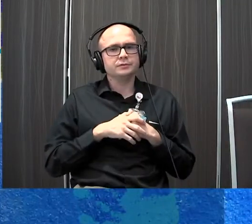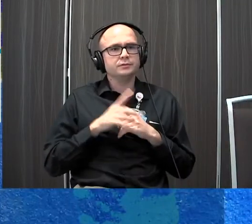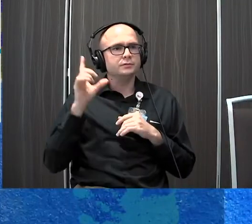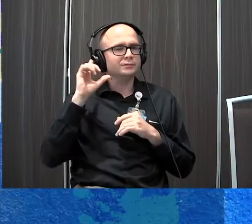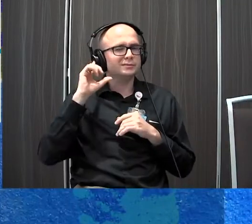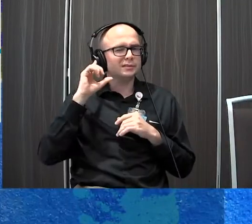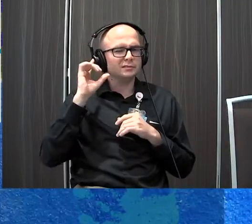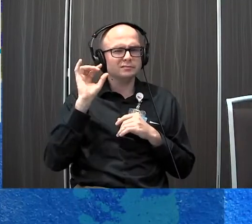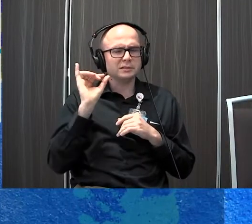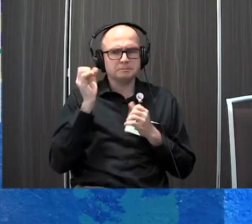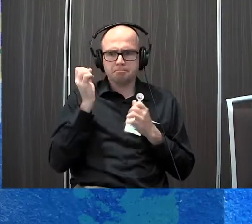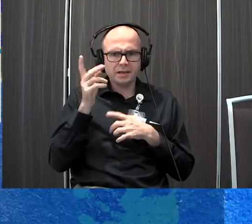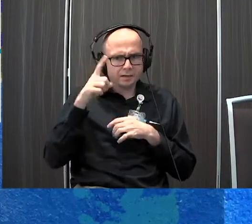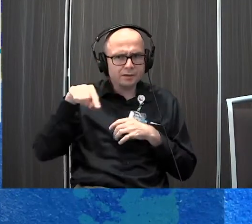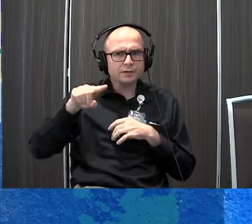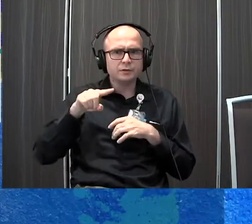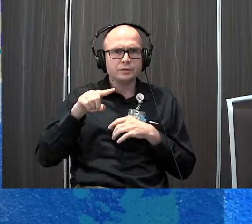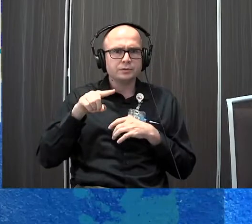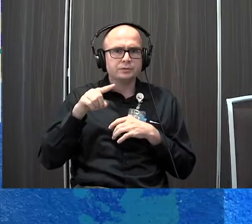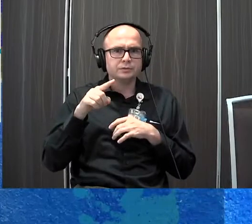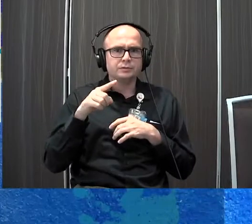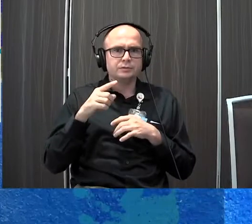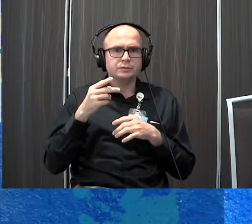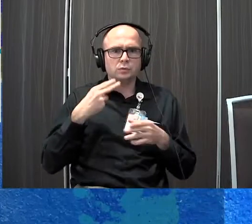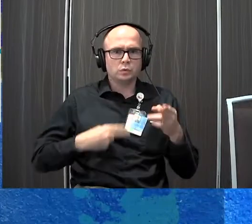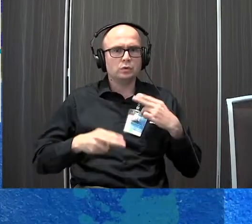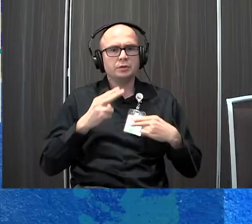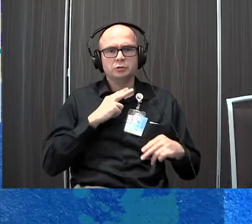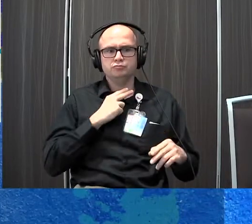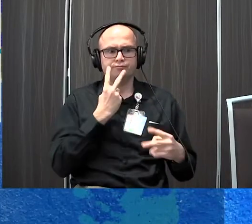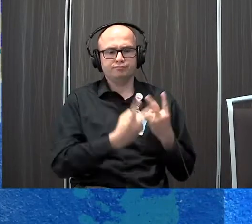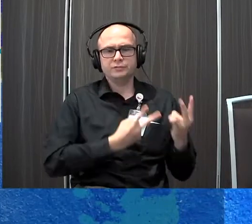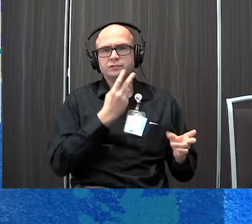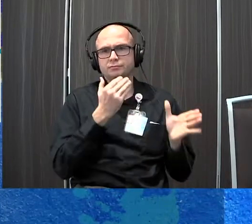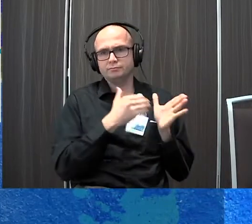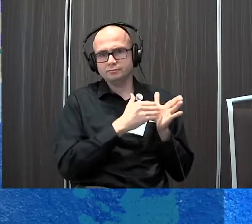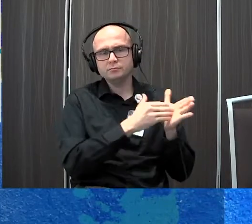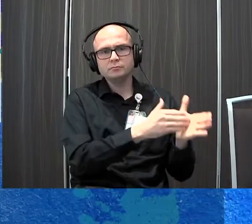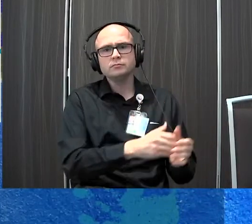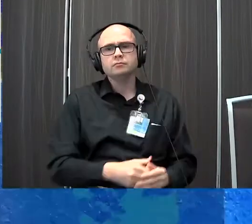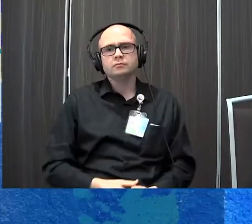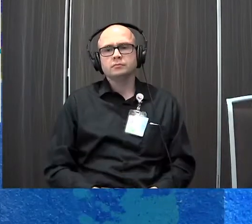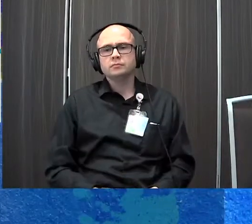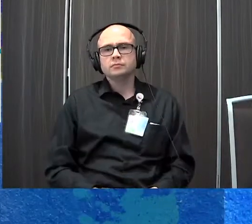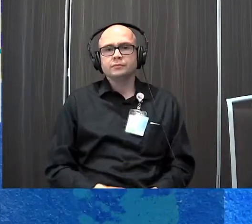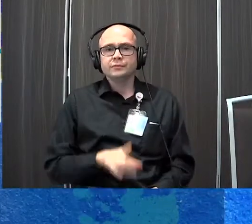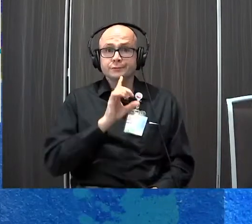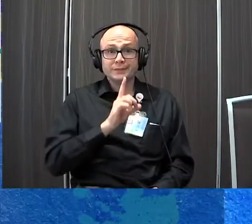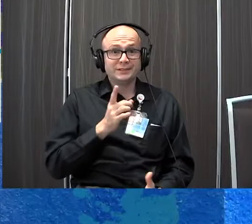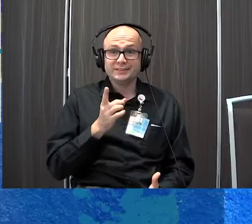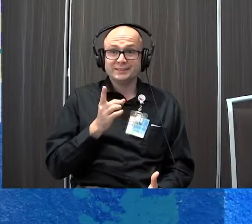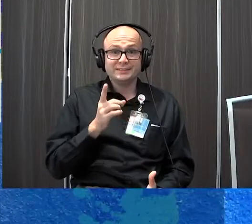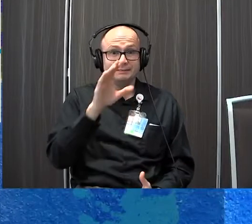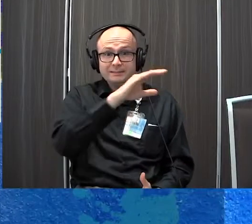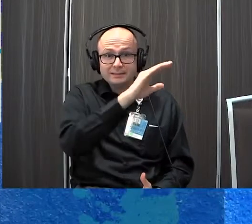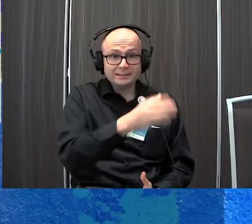sounds actually like many of you see an endocrinologist pretty regularly. But the question really is, have we never